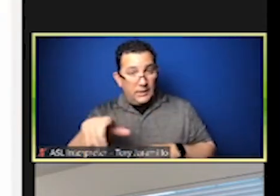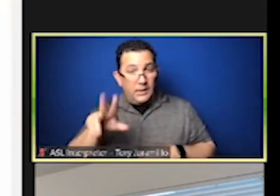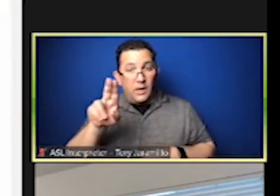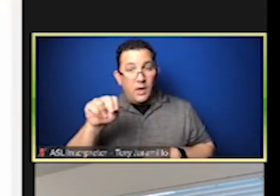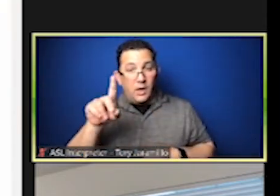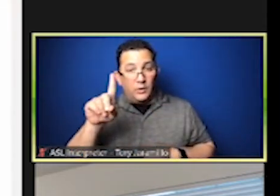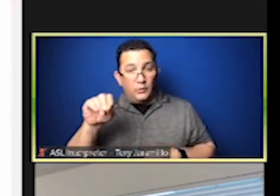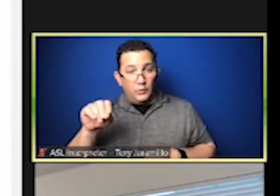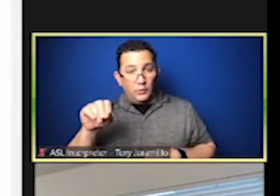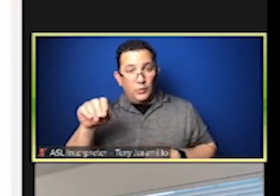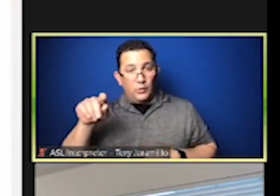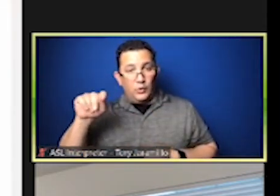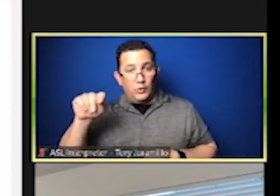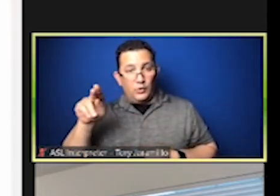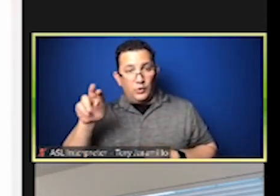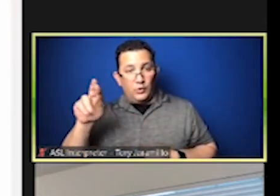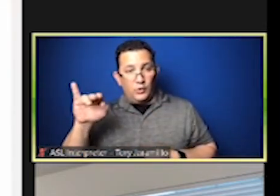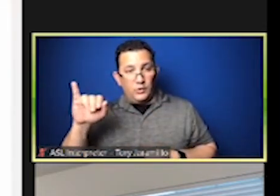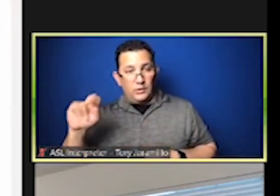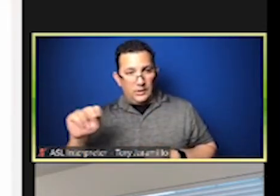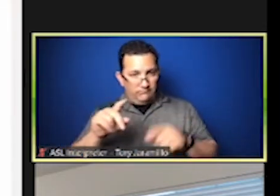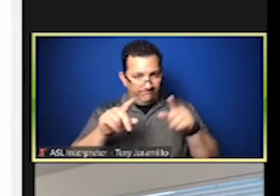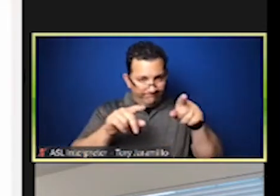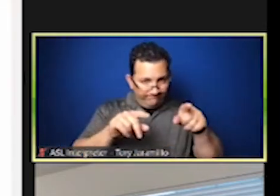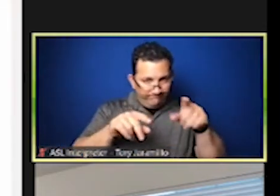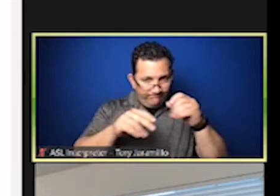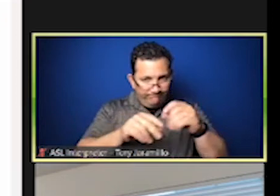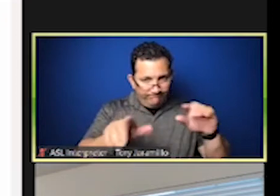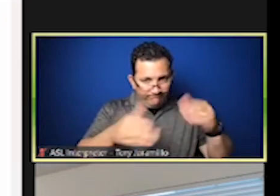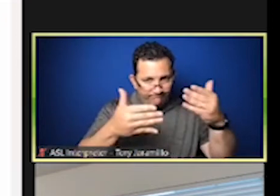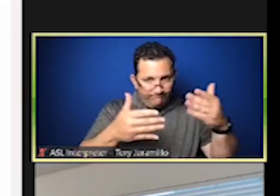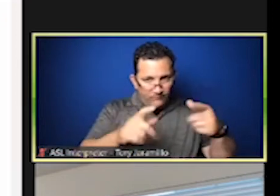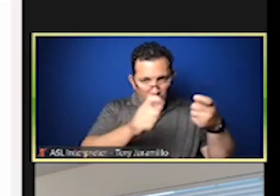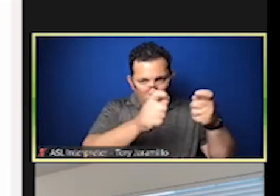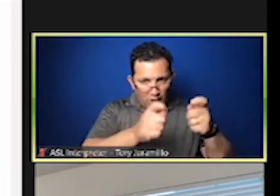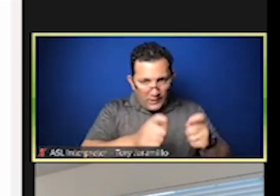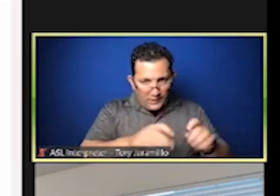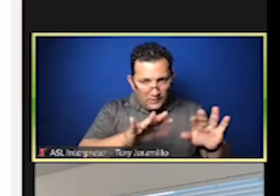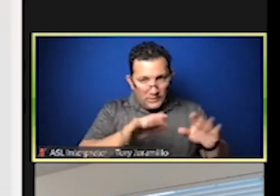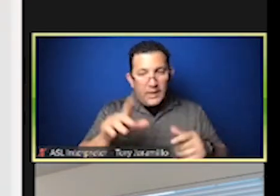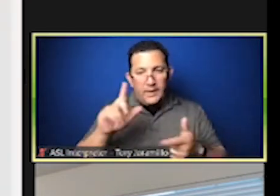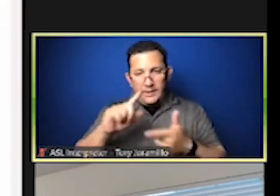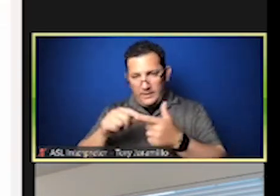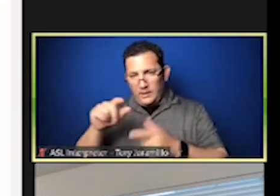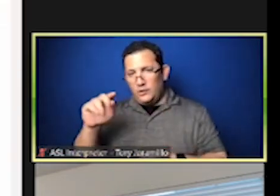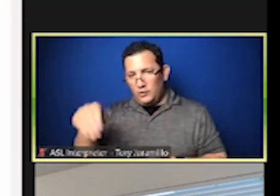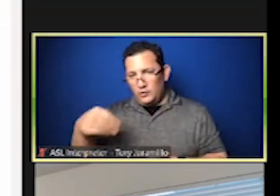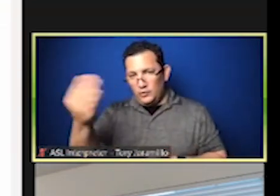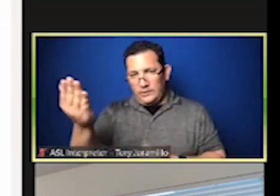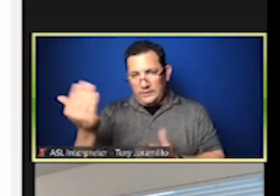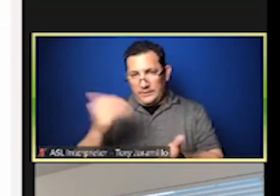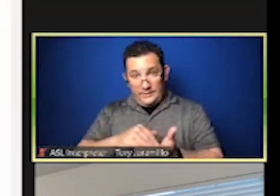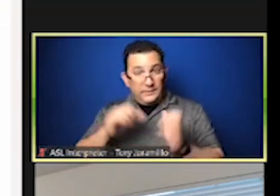in. They could make those changes, and then they could click turn in again.